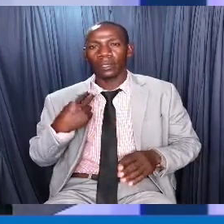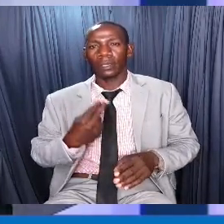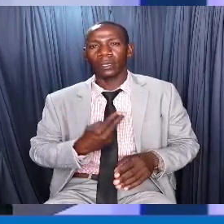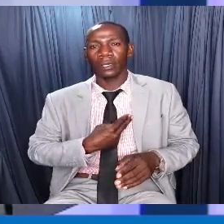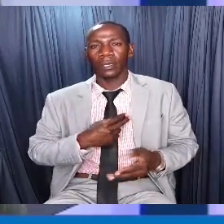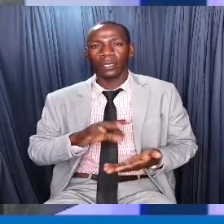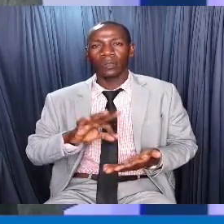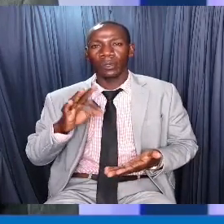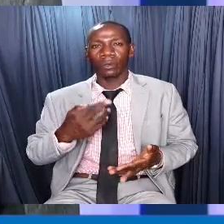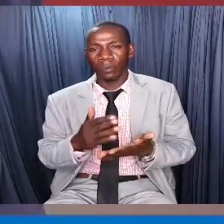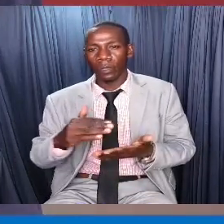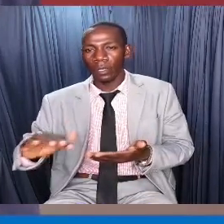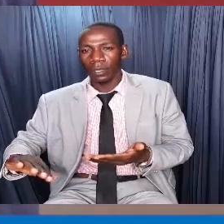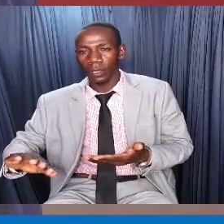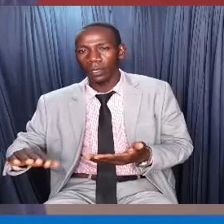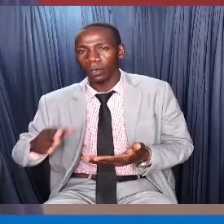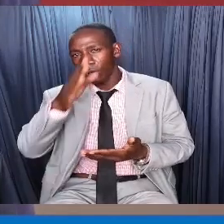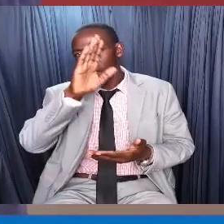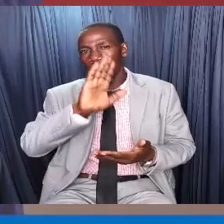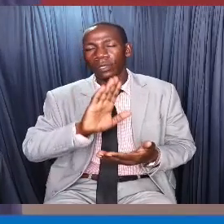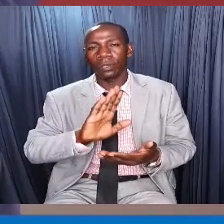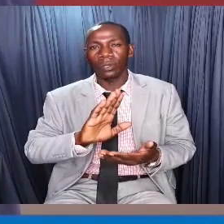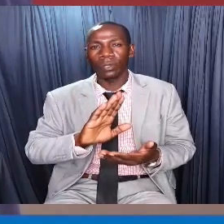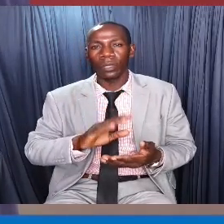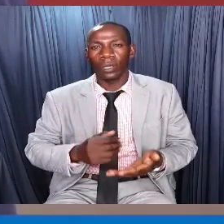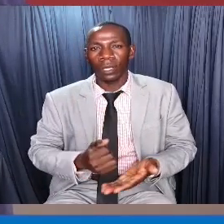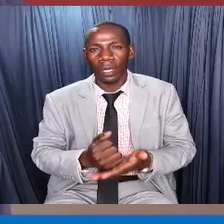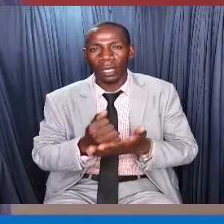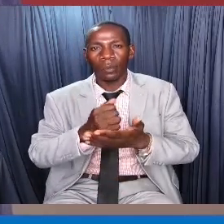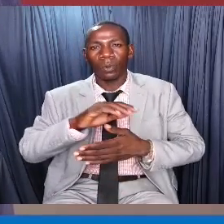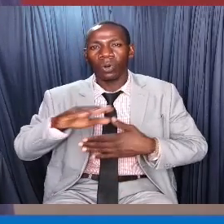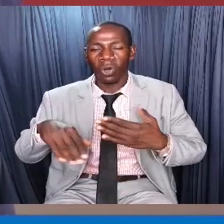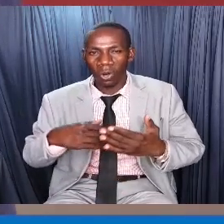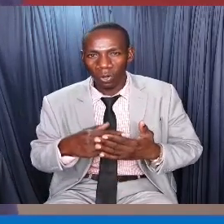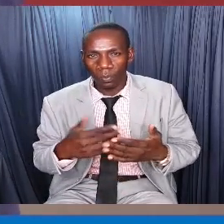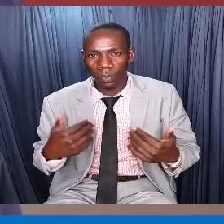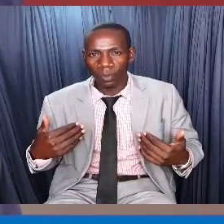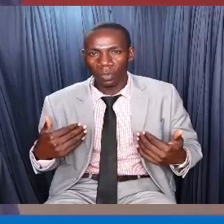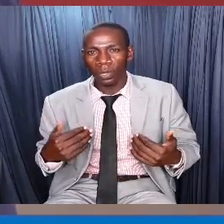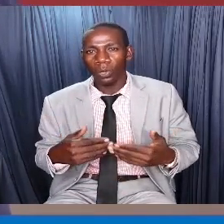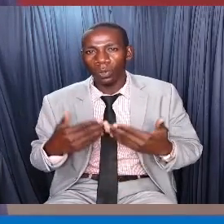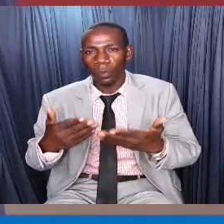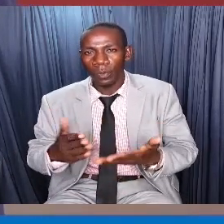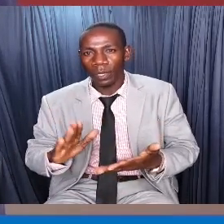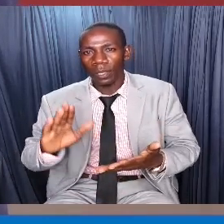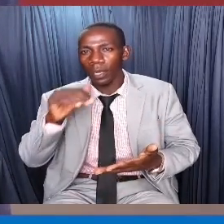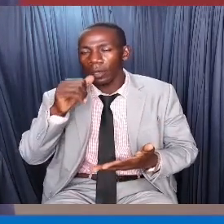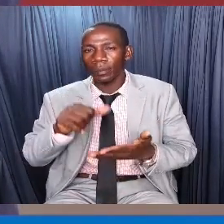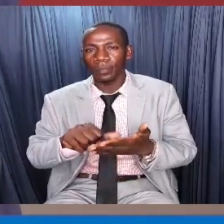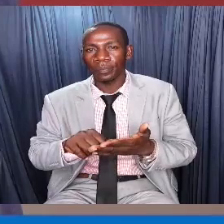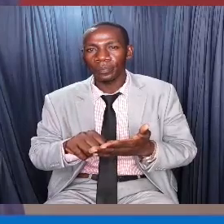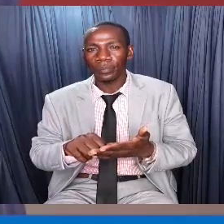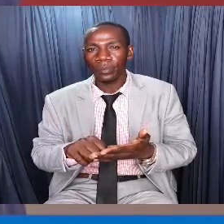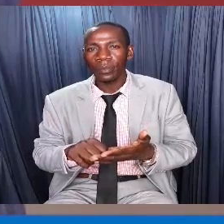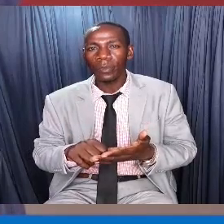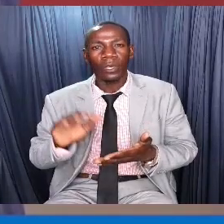us. Roho ya toba. Spirit of repentance. Mungu. God. Awajalie wote. To enable all of them. Walioleta barua zao. Who brought their prayer request.